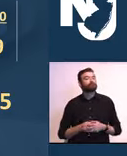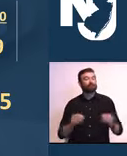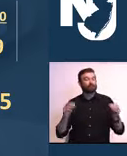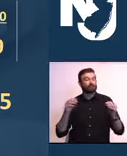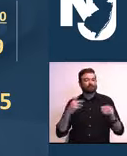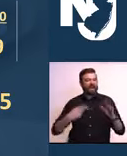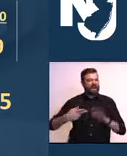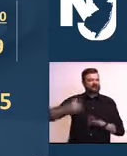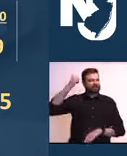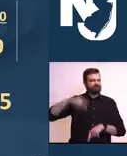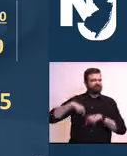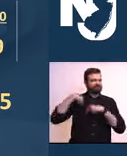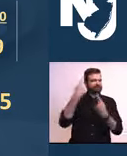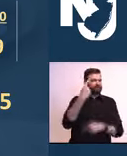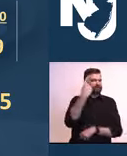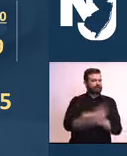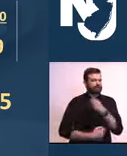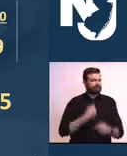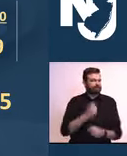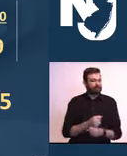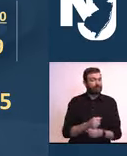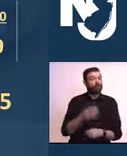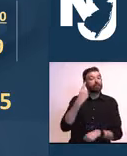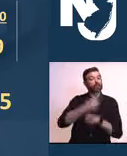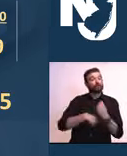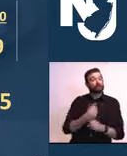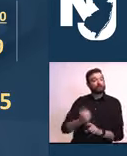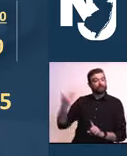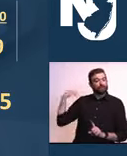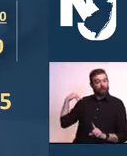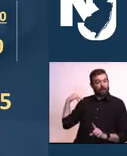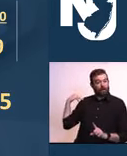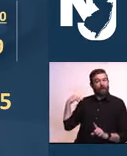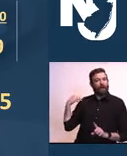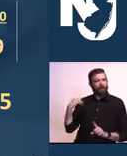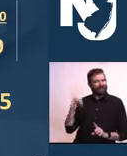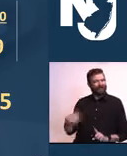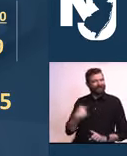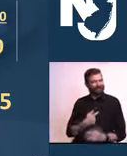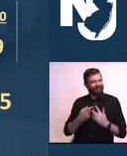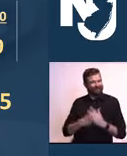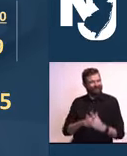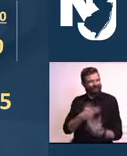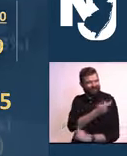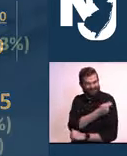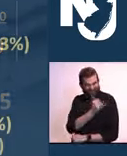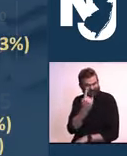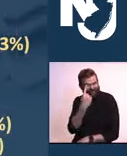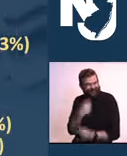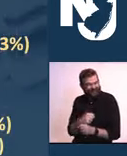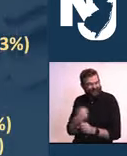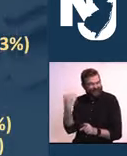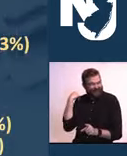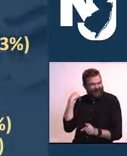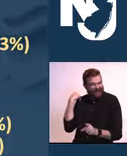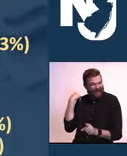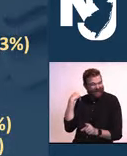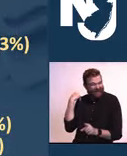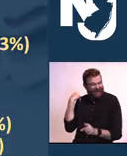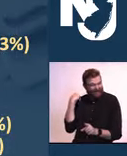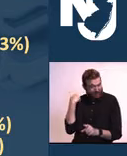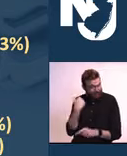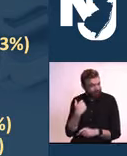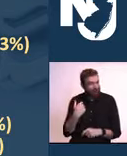year ago, we had only just begun our vaccination efforts. The vaccines have proven strong